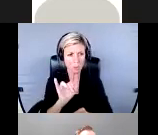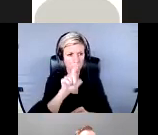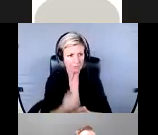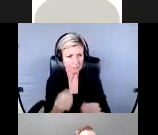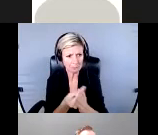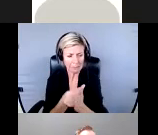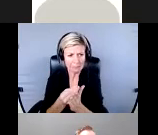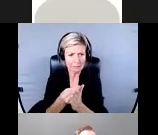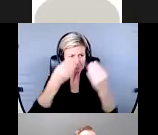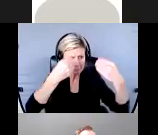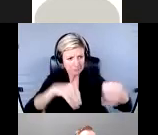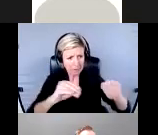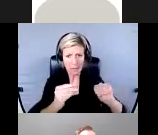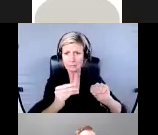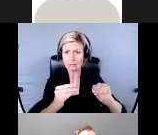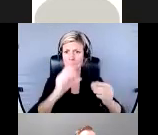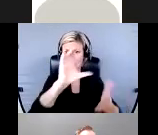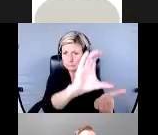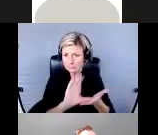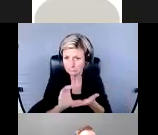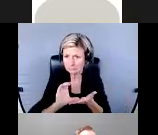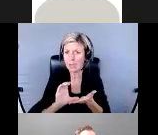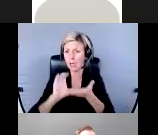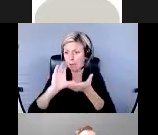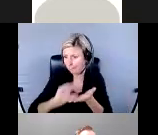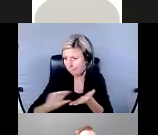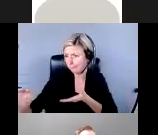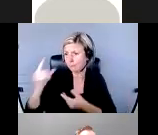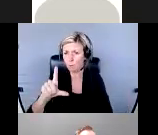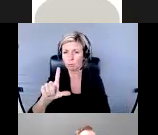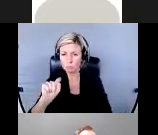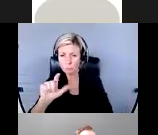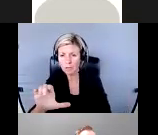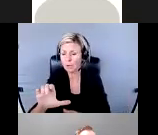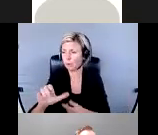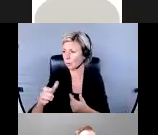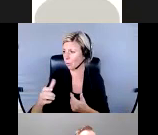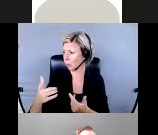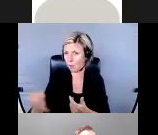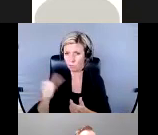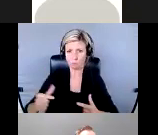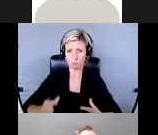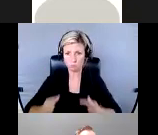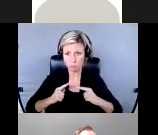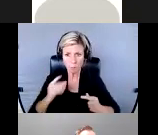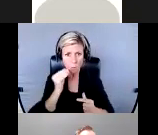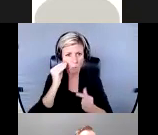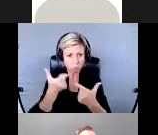private home. So this just has to happen. And so that can be a very